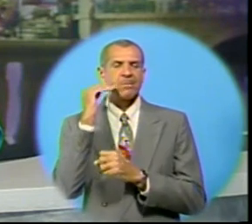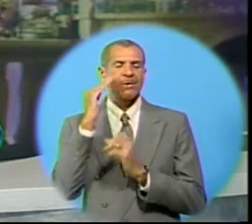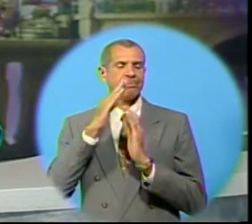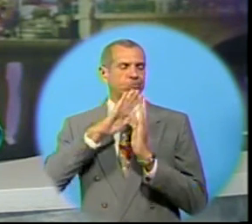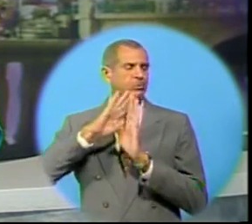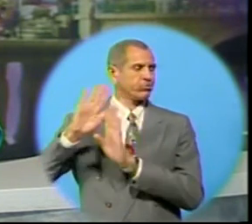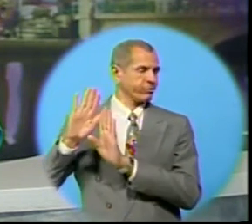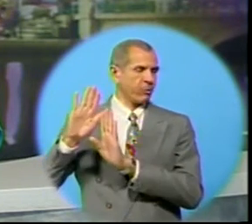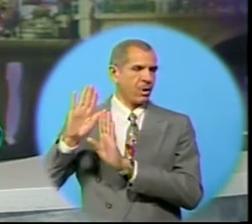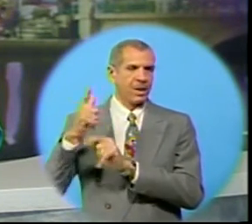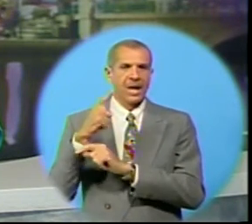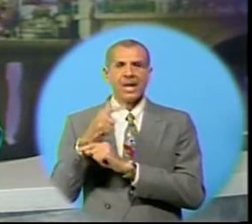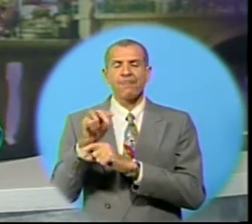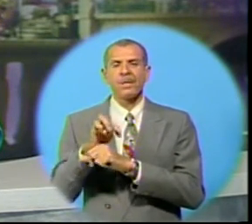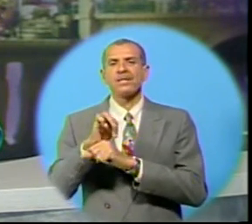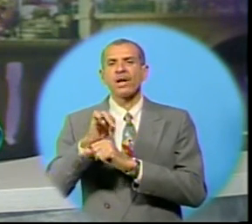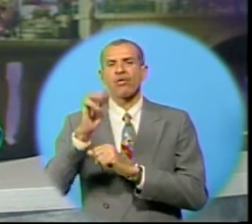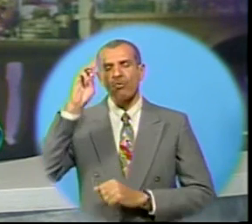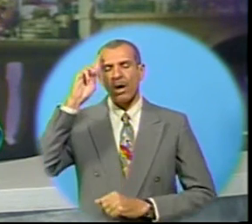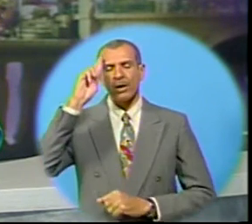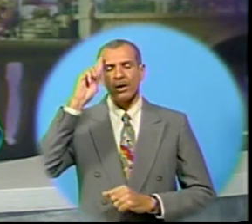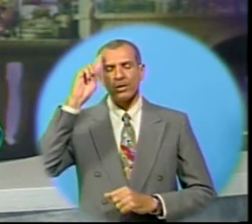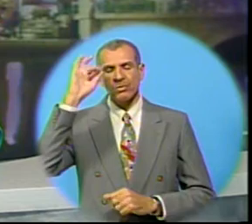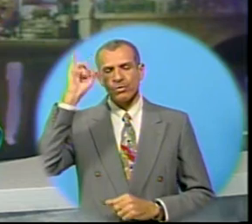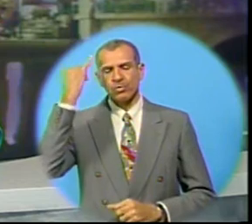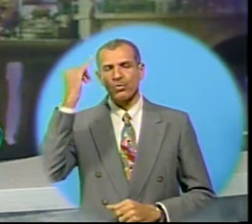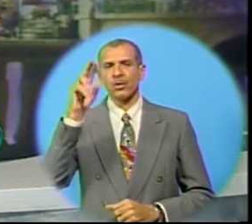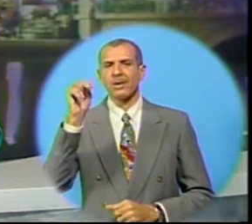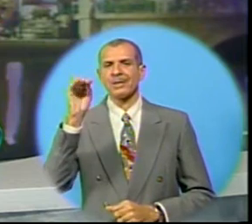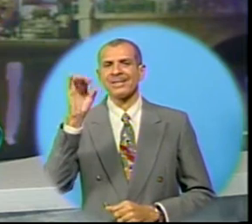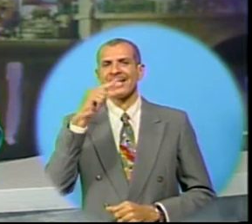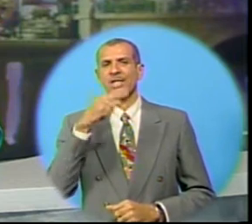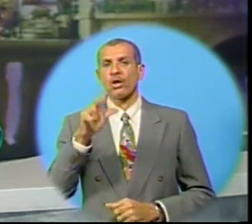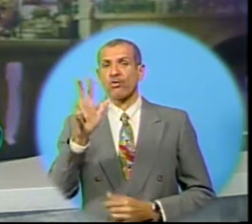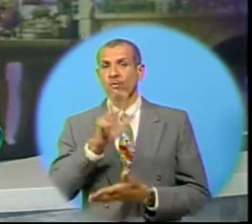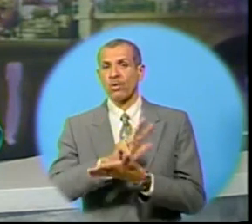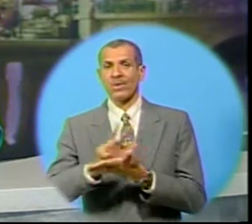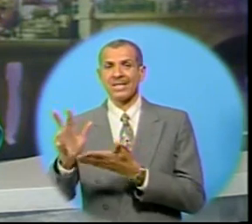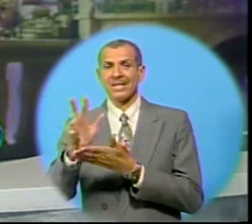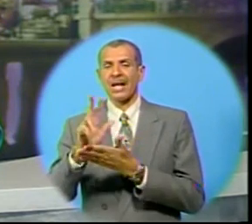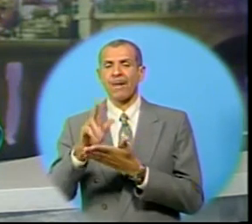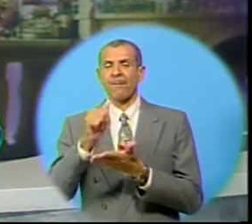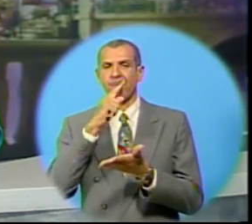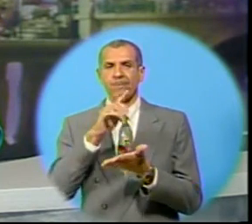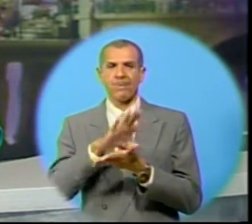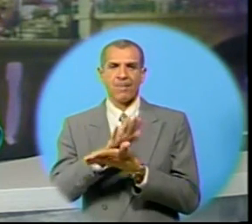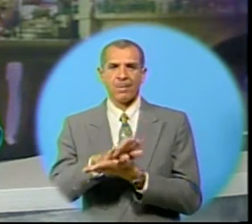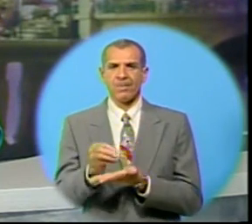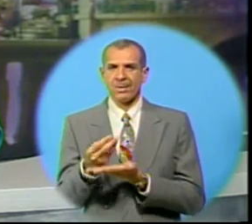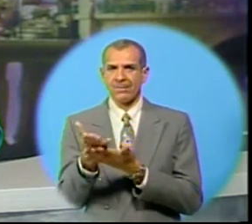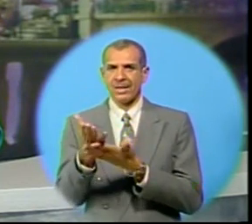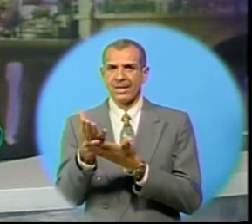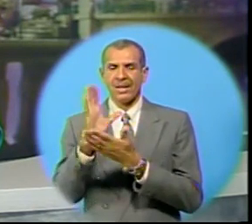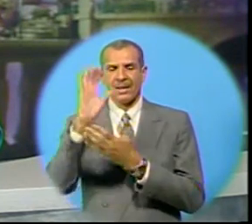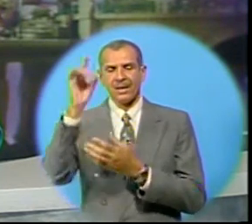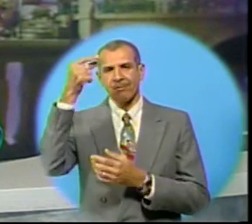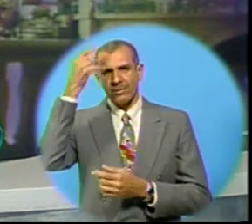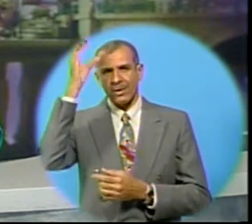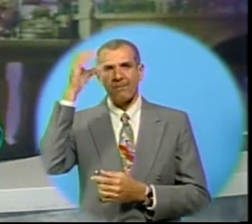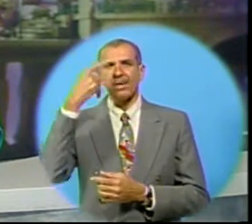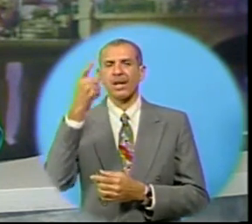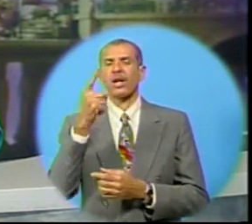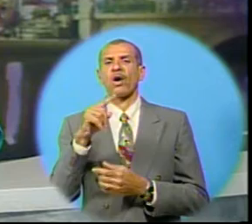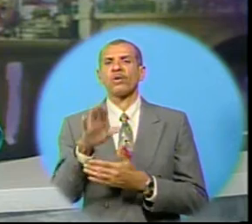bursaries. Minister Ronald Jones says in about 3 weeks, a paper will be put to Cabinet outlining just how the scholarships and grants